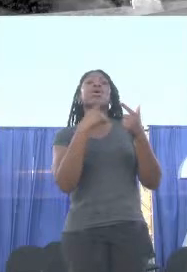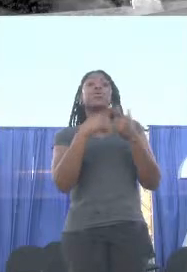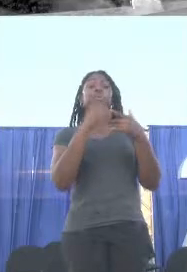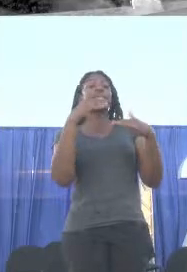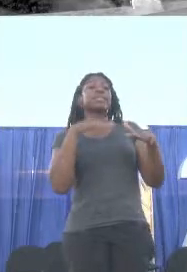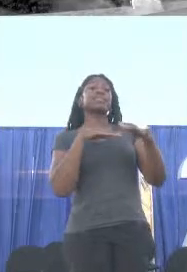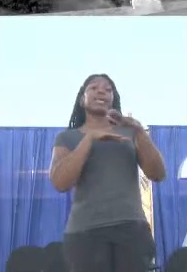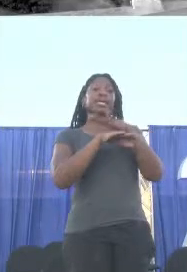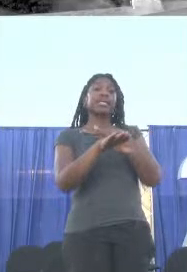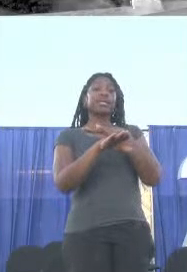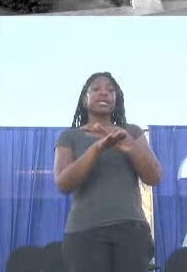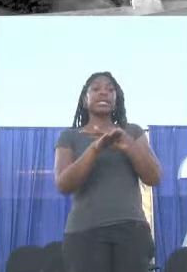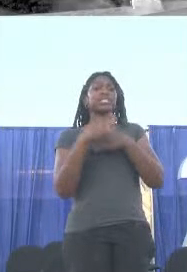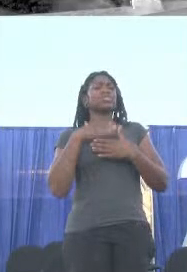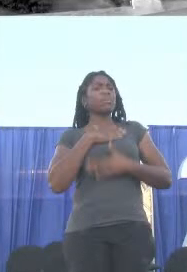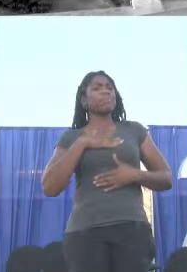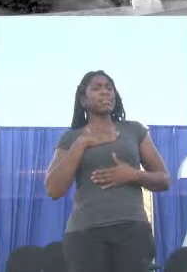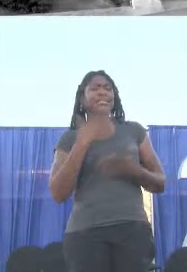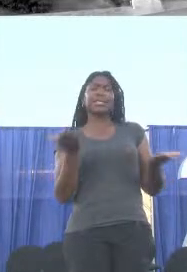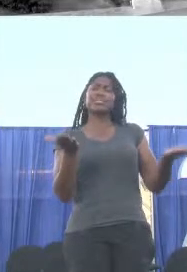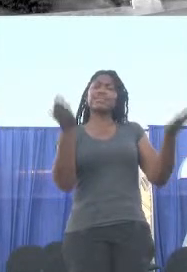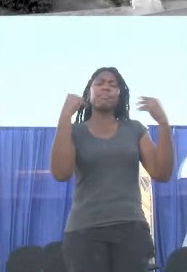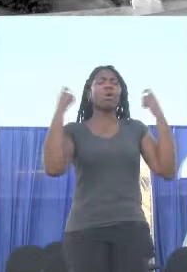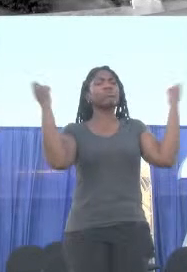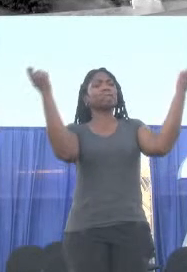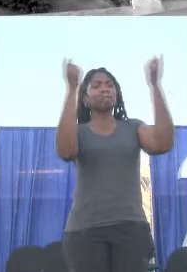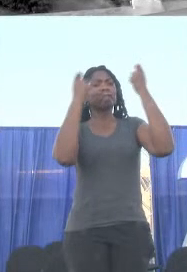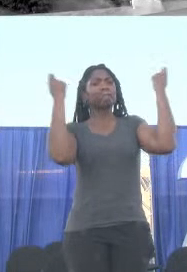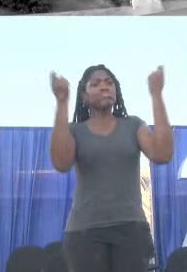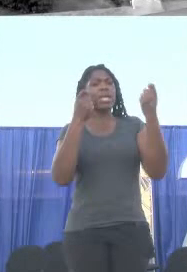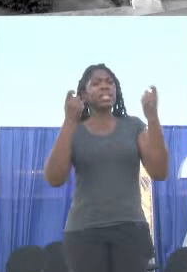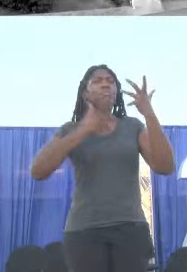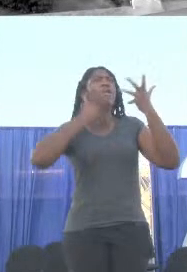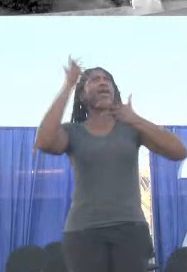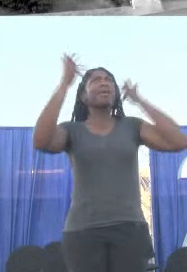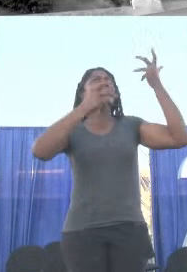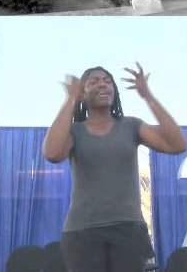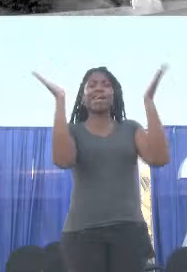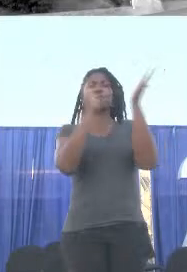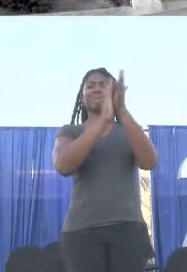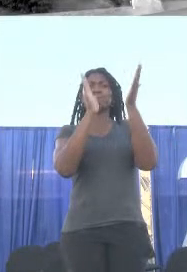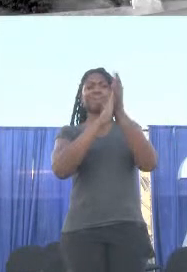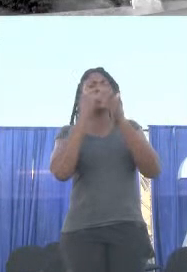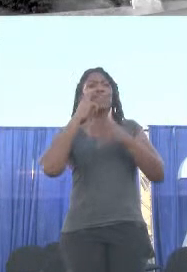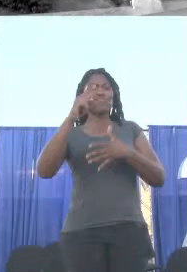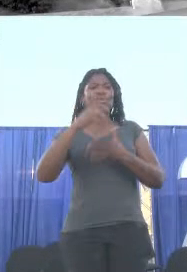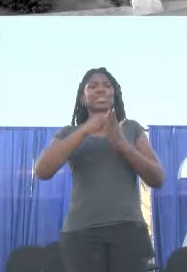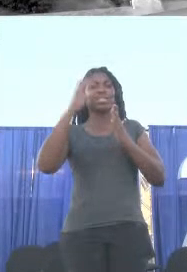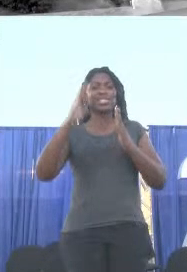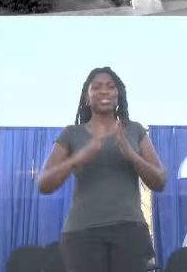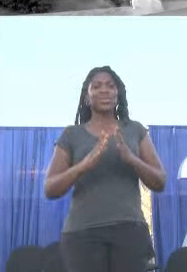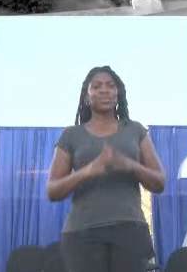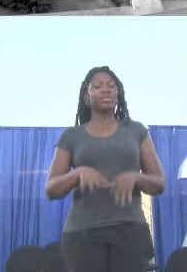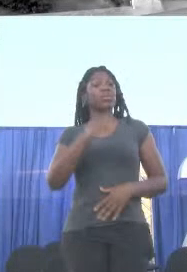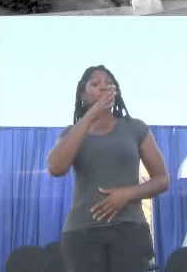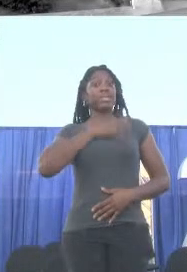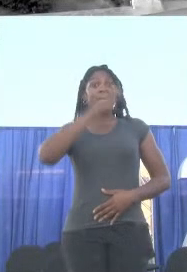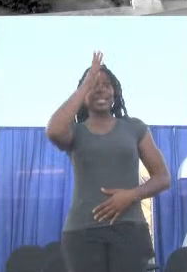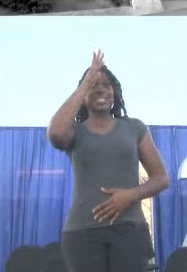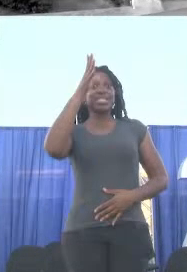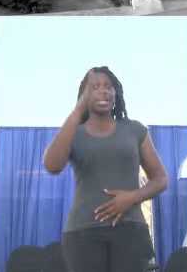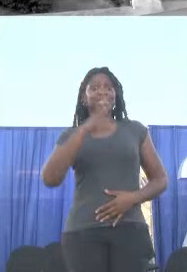graduates enter the stadium, let's all welcome them in and show how proud we are of them. Ladies and